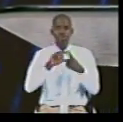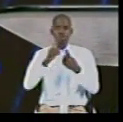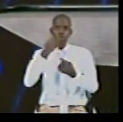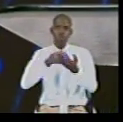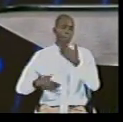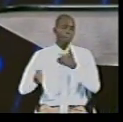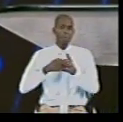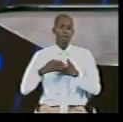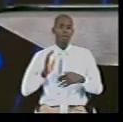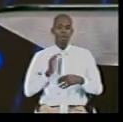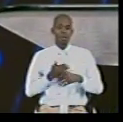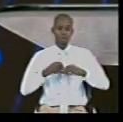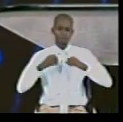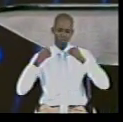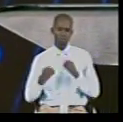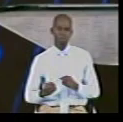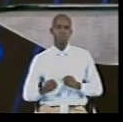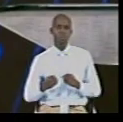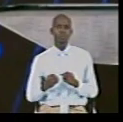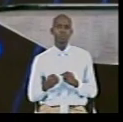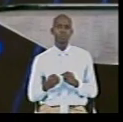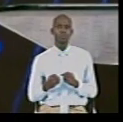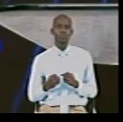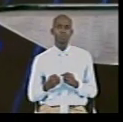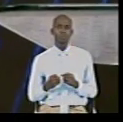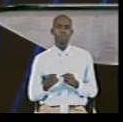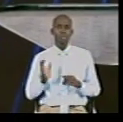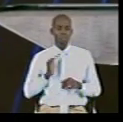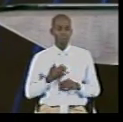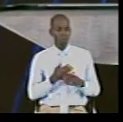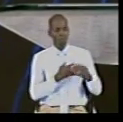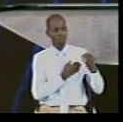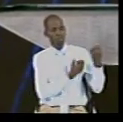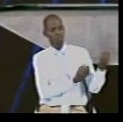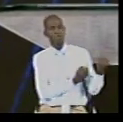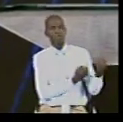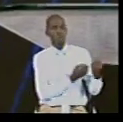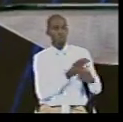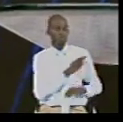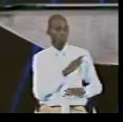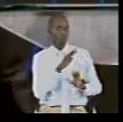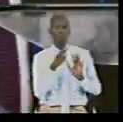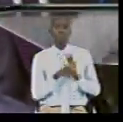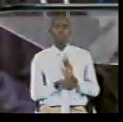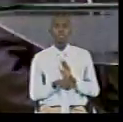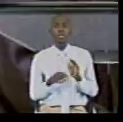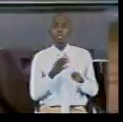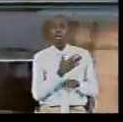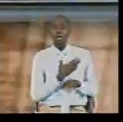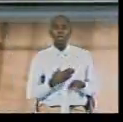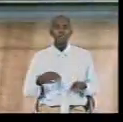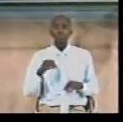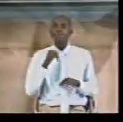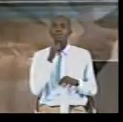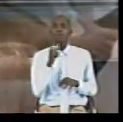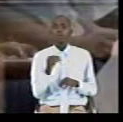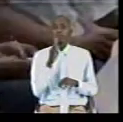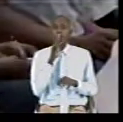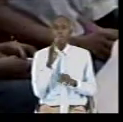backbone, our strength, our courage, our boldness, and not be cringing